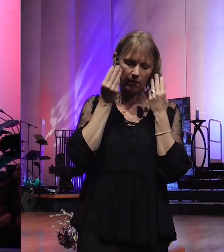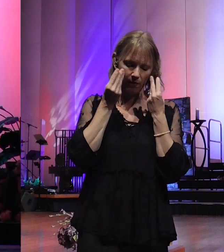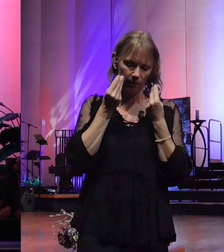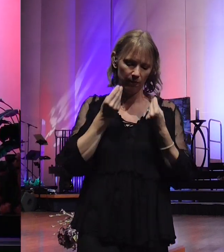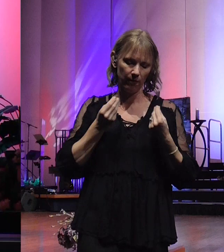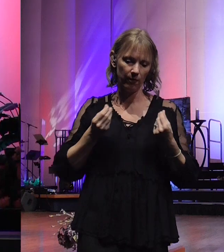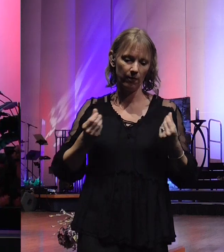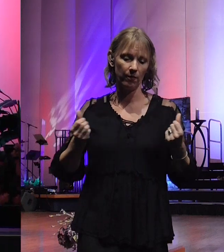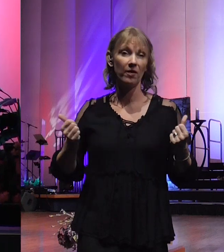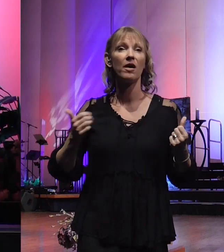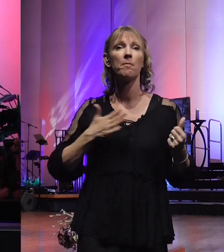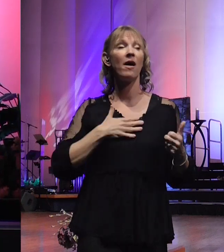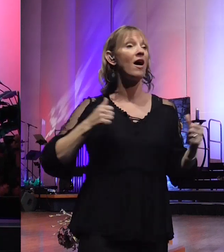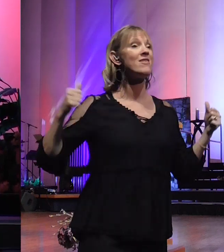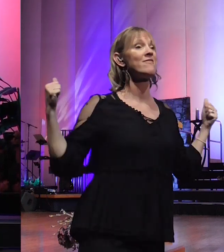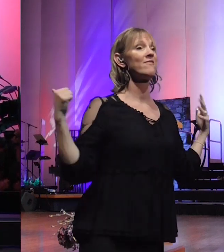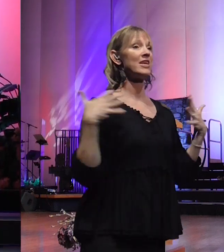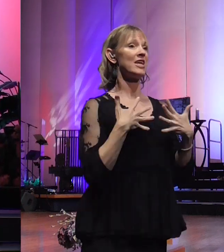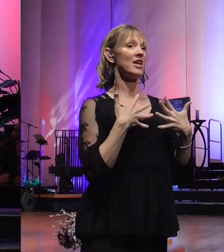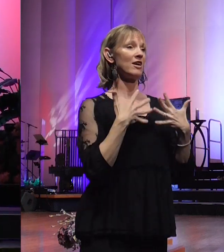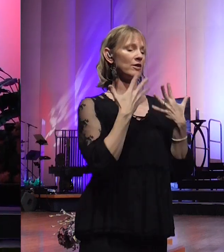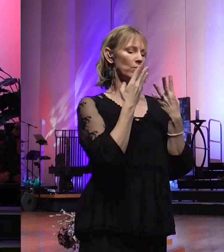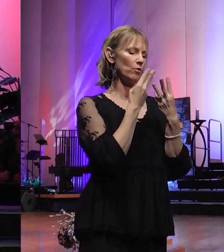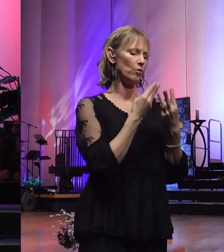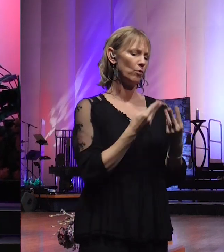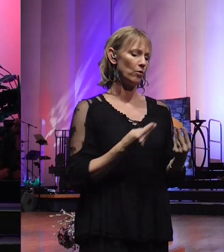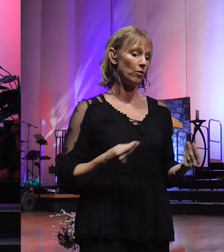all my darkest fears?